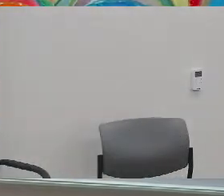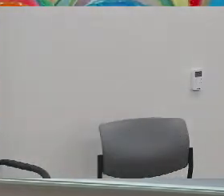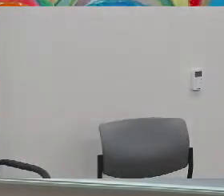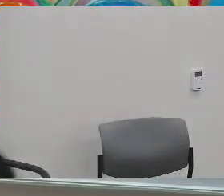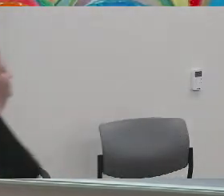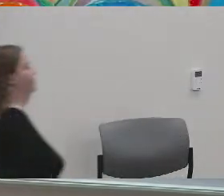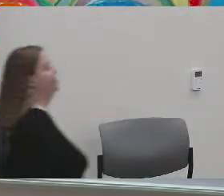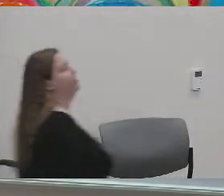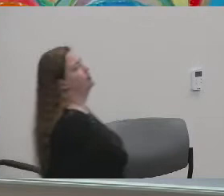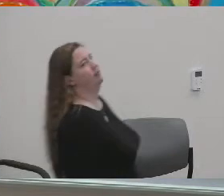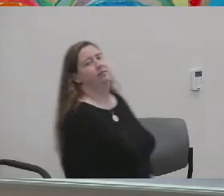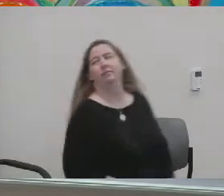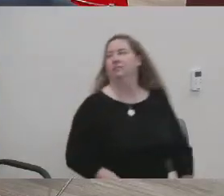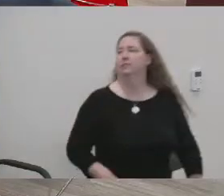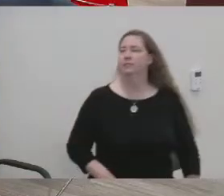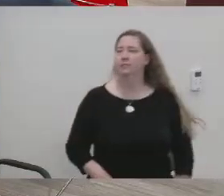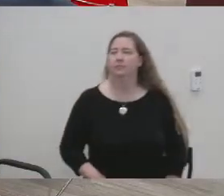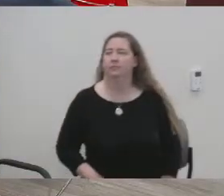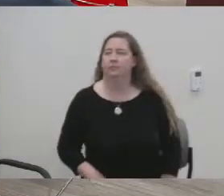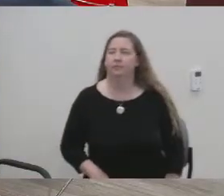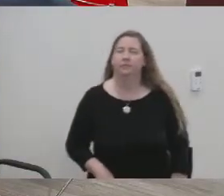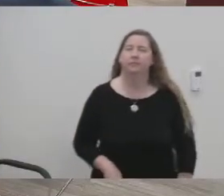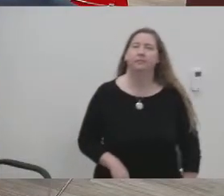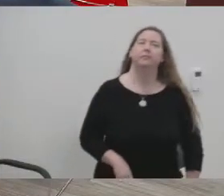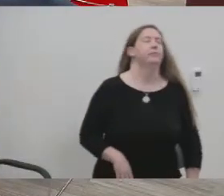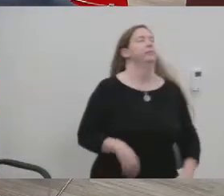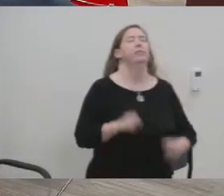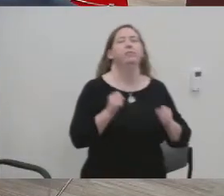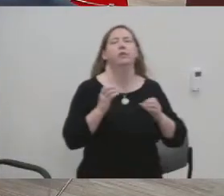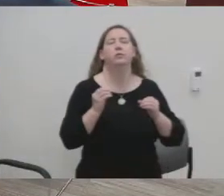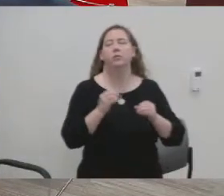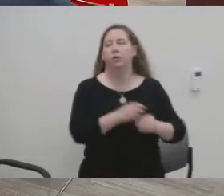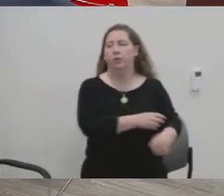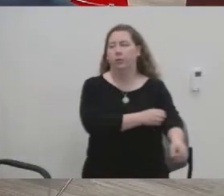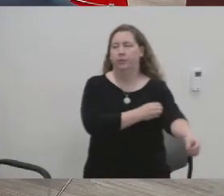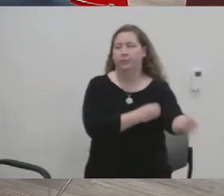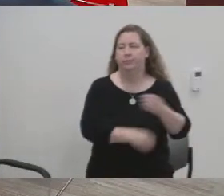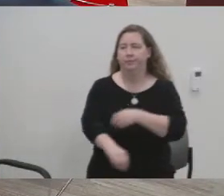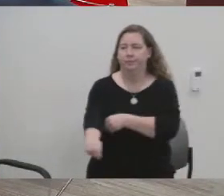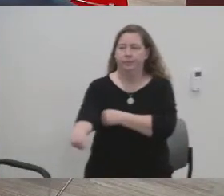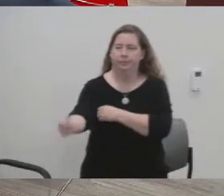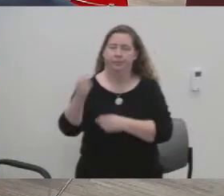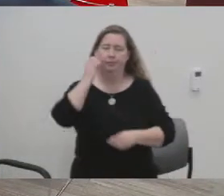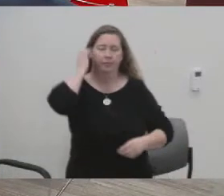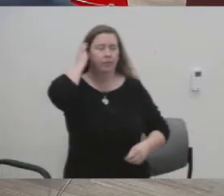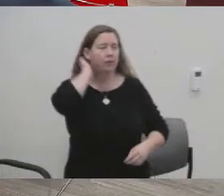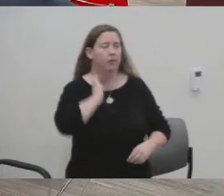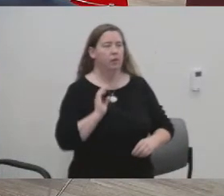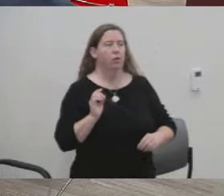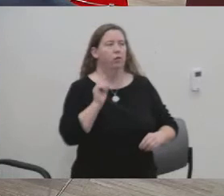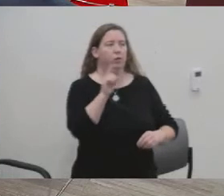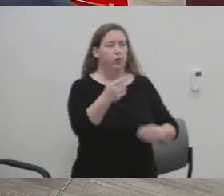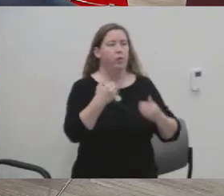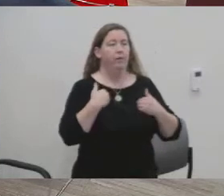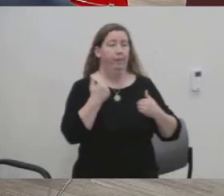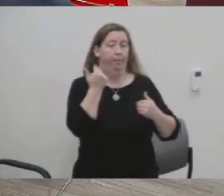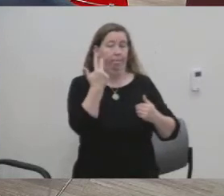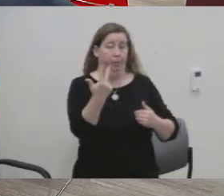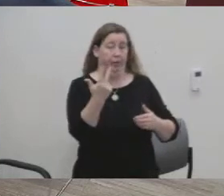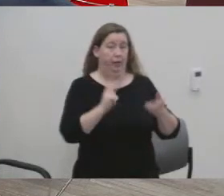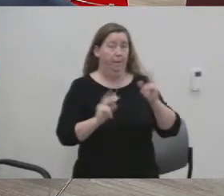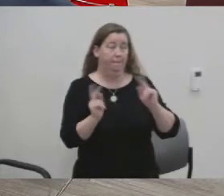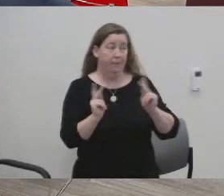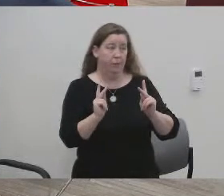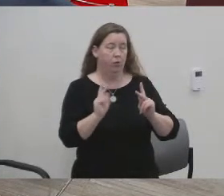So, Dr. Dunn, you basically are, you've got 3 people that are going to be